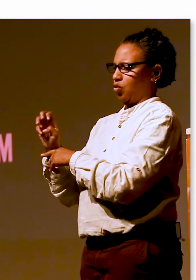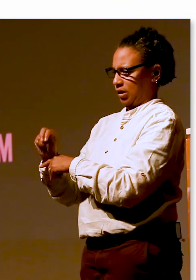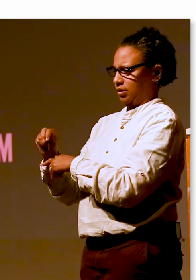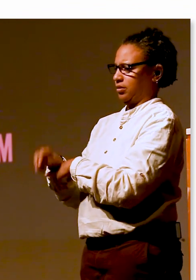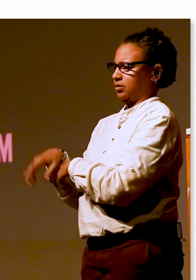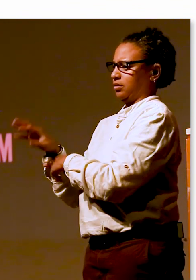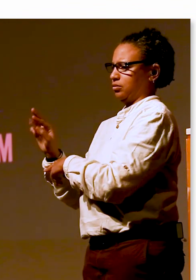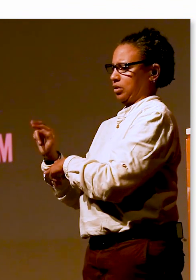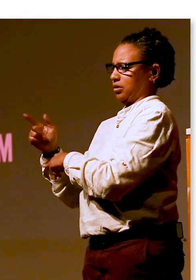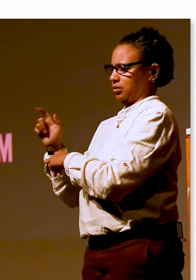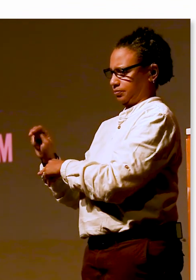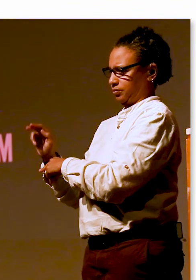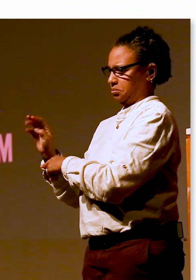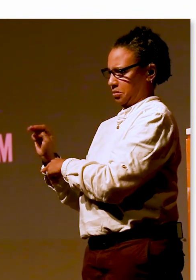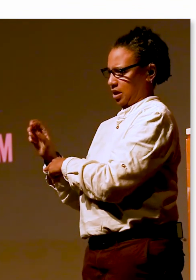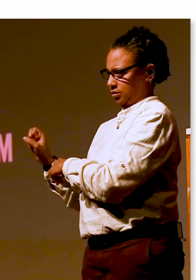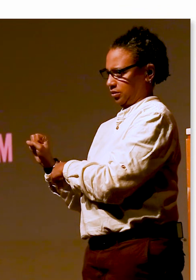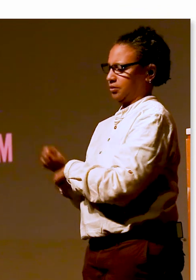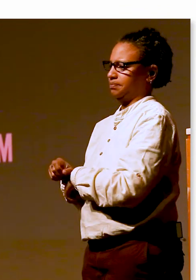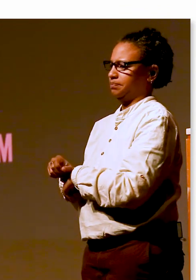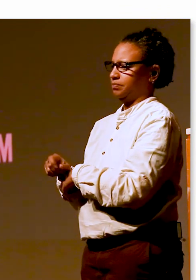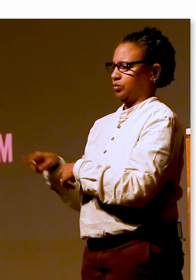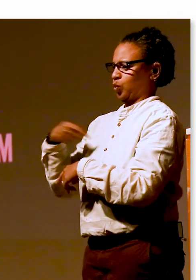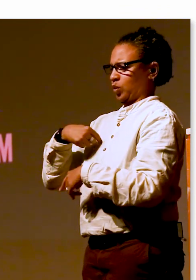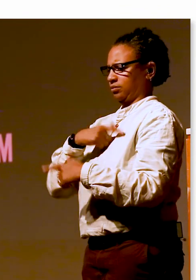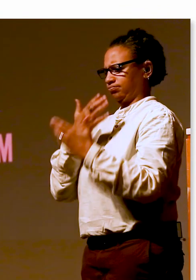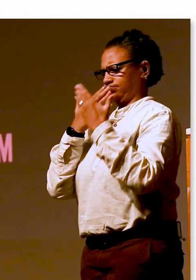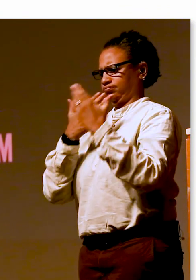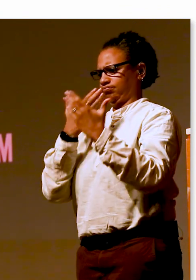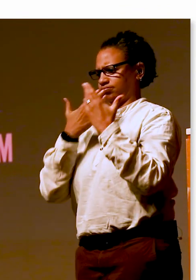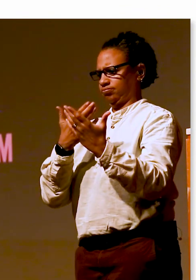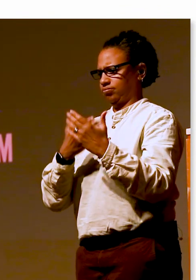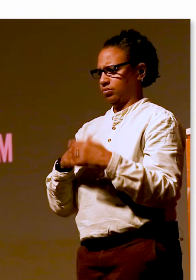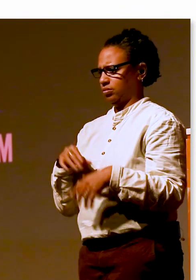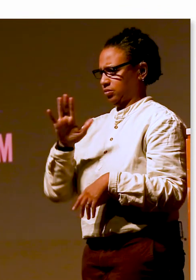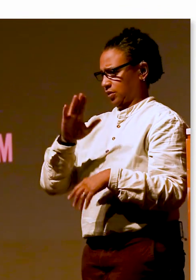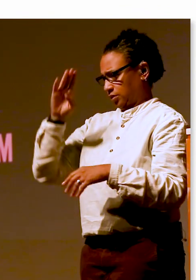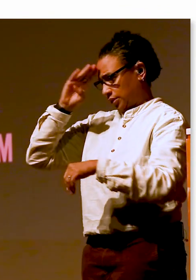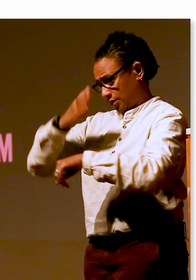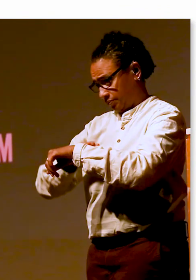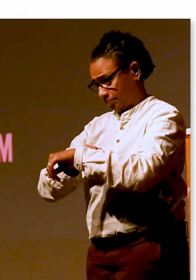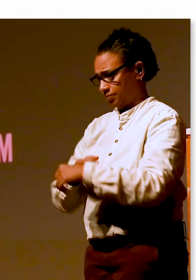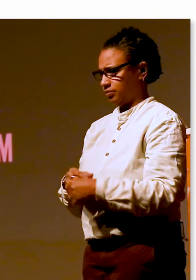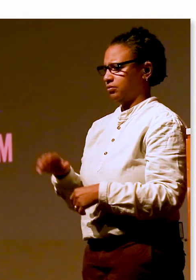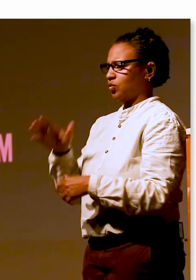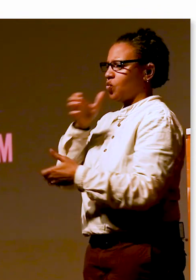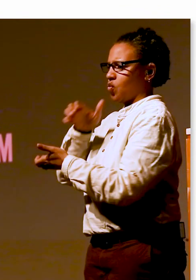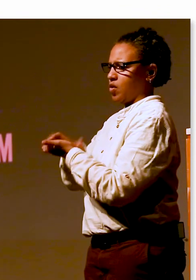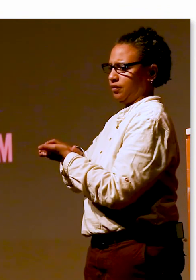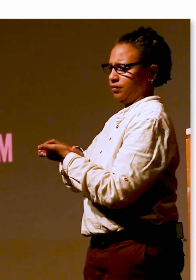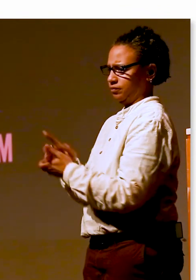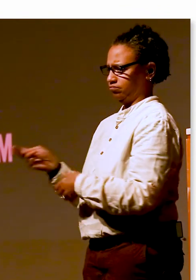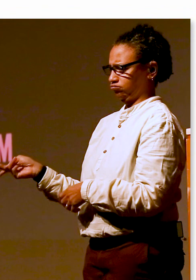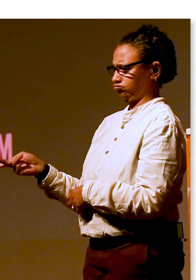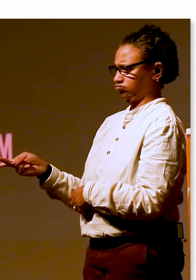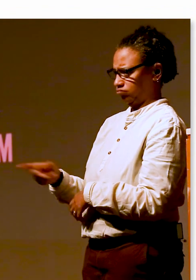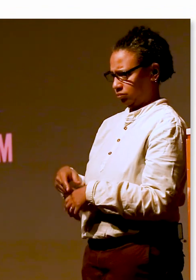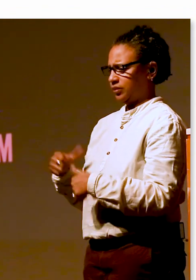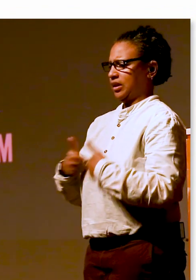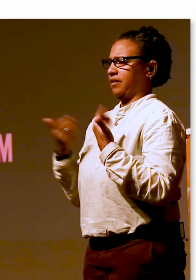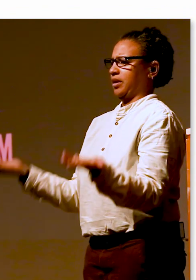sincere thank you to David Newman, Arnold and Augusta's son, and David's wife, Deirdre Steinberg, who live here with us